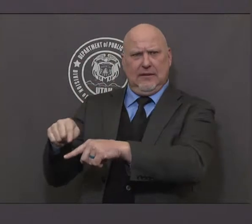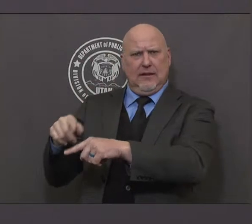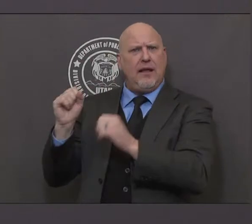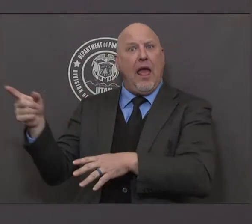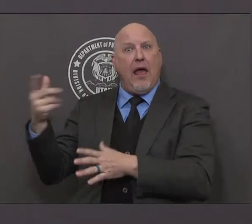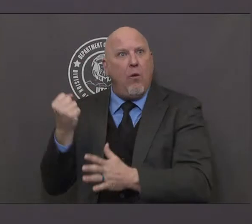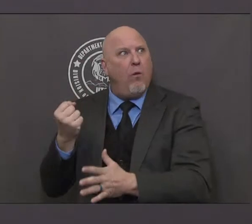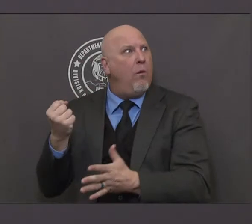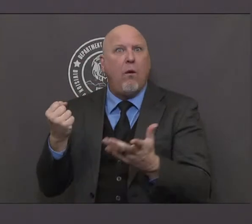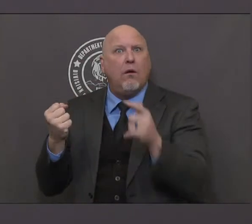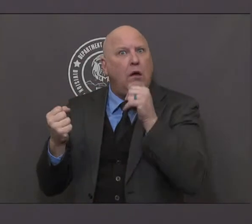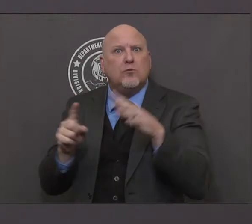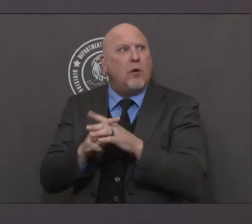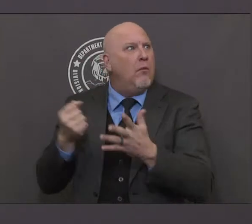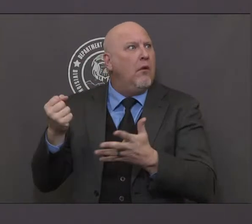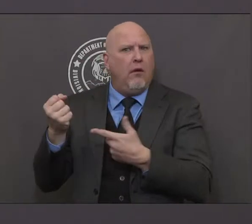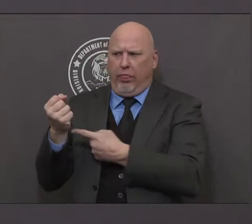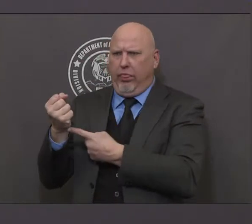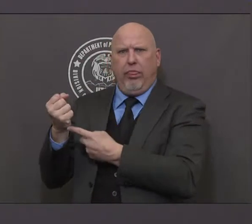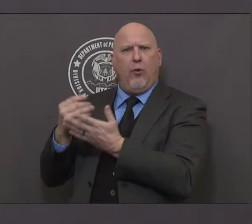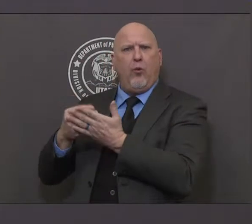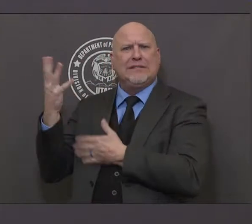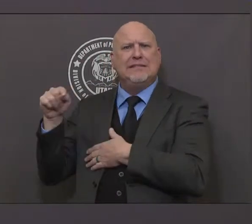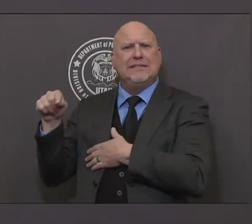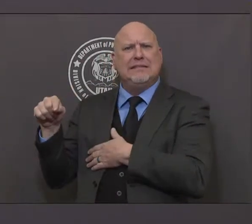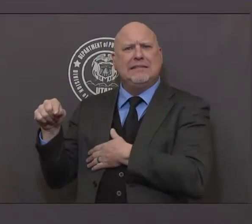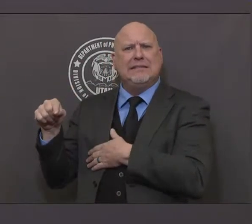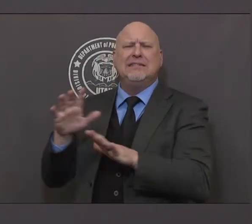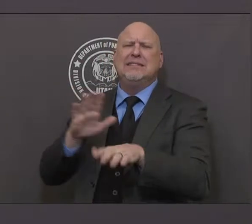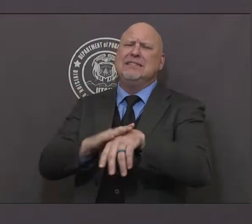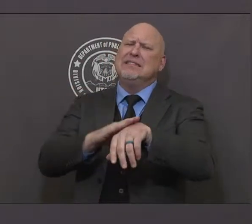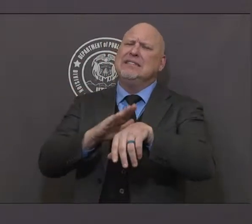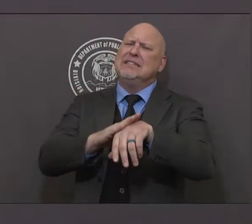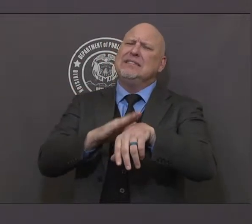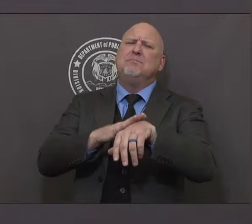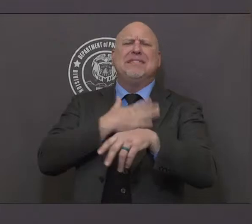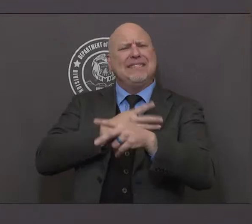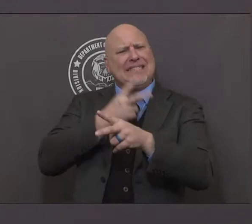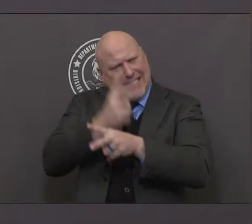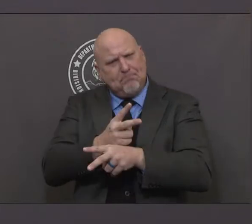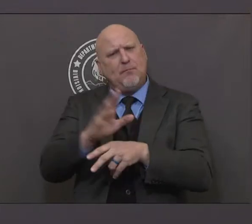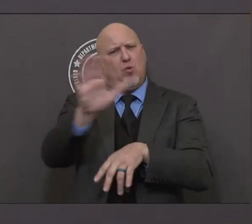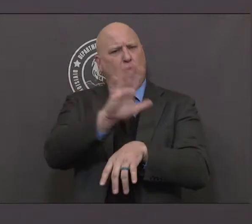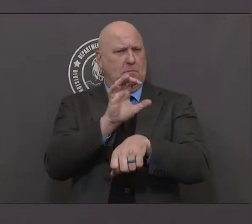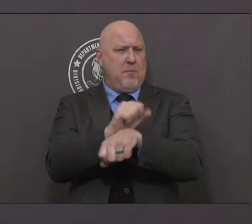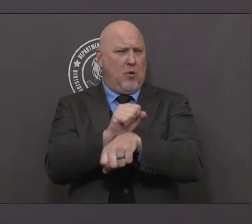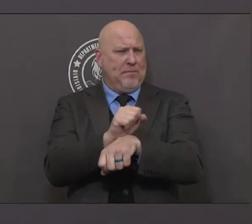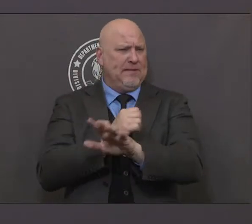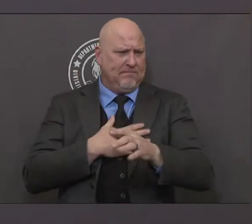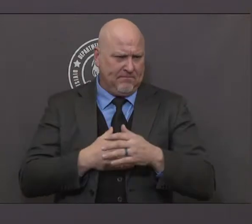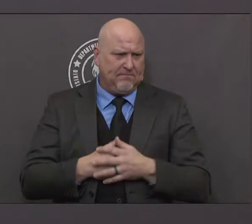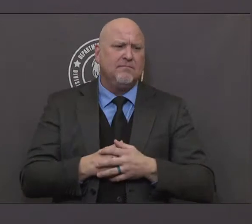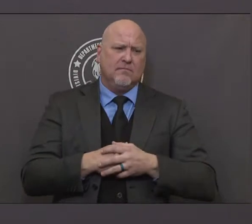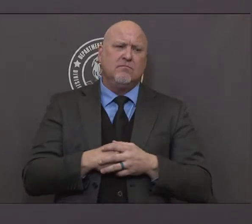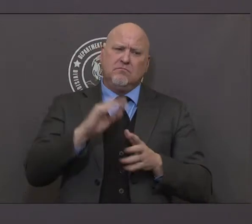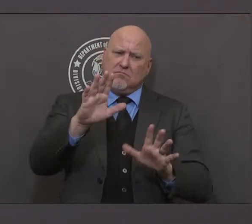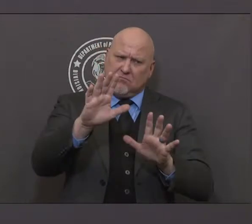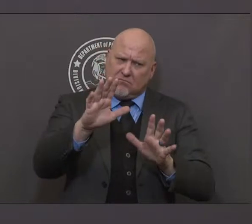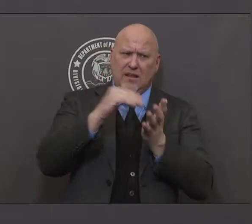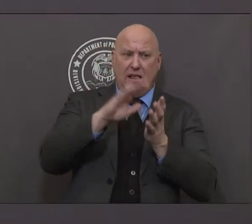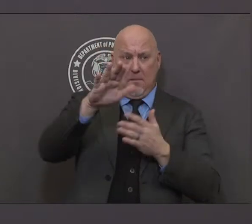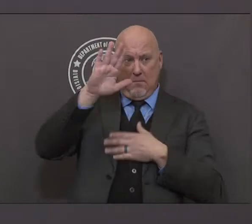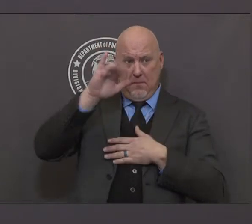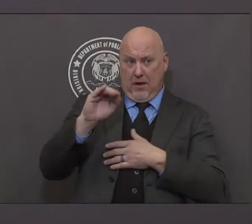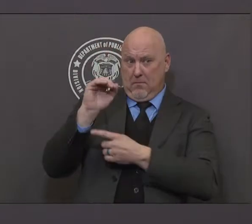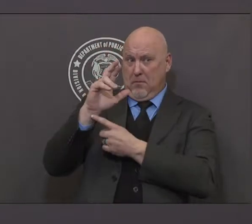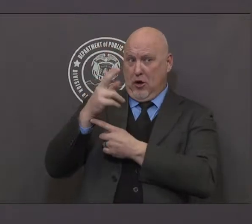As the governor mentioned, by March 1st, we're going to have a significant increase in the number of doses that the state gets